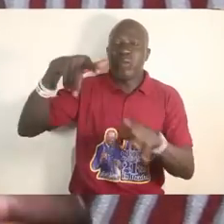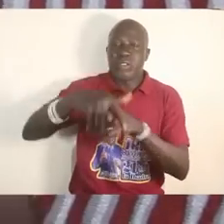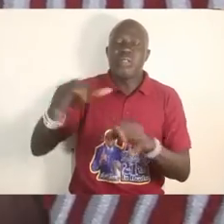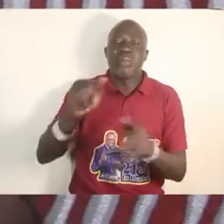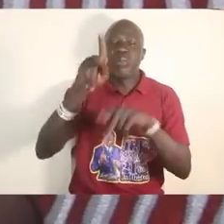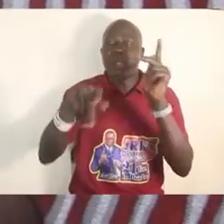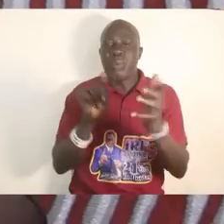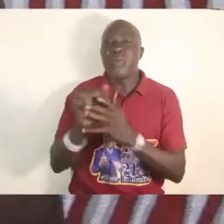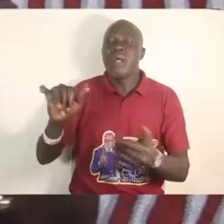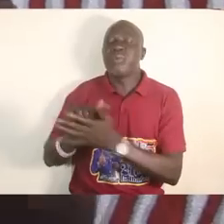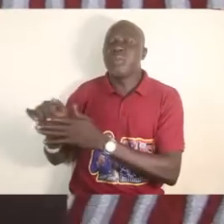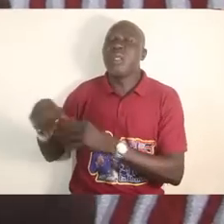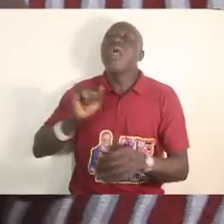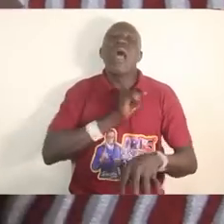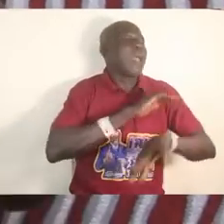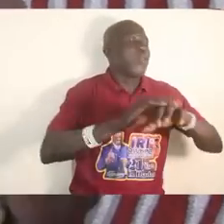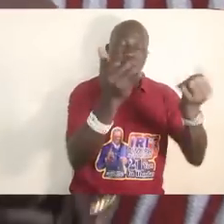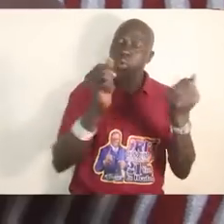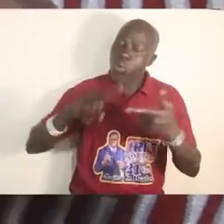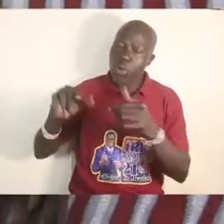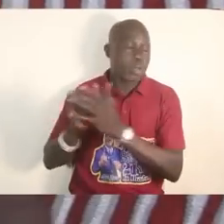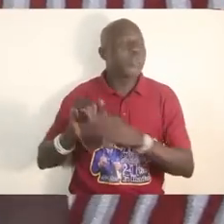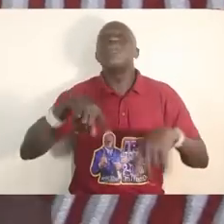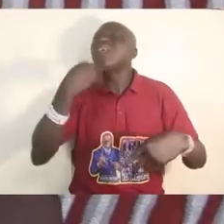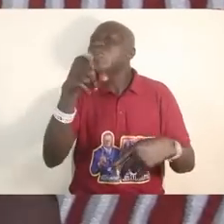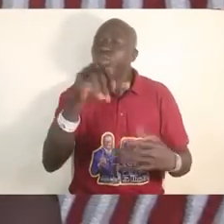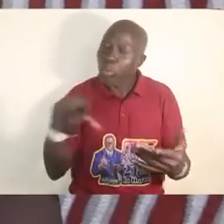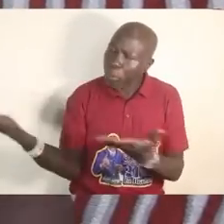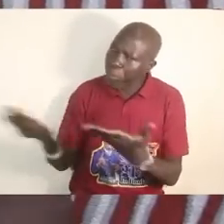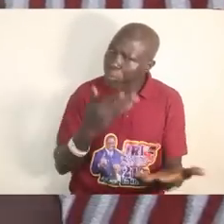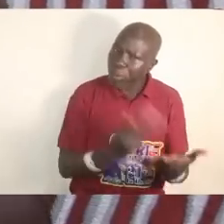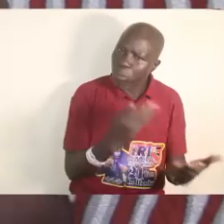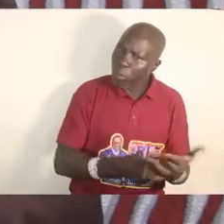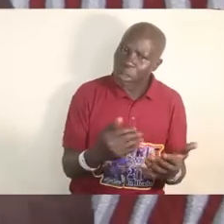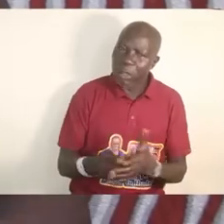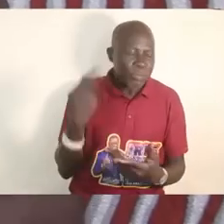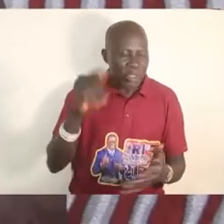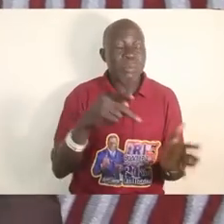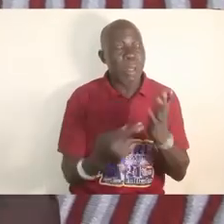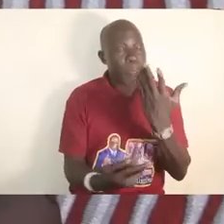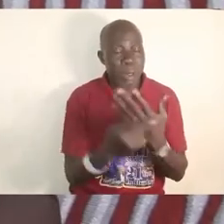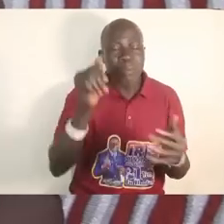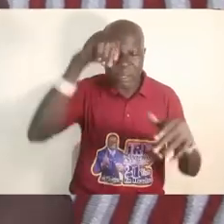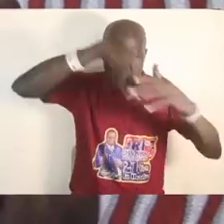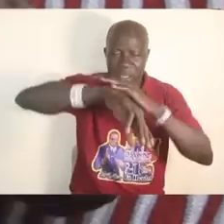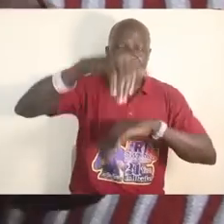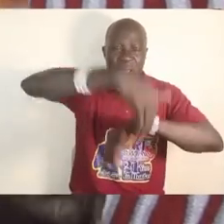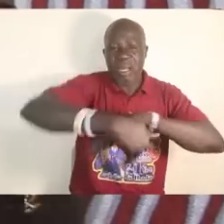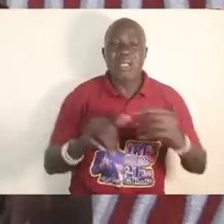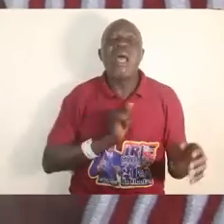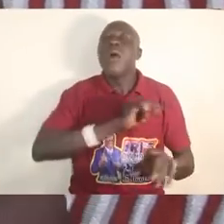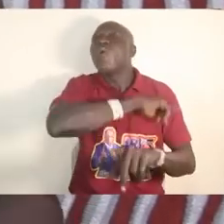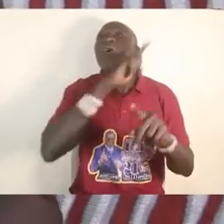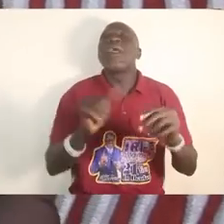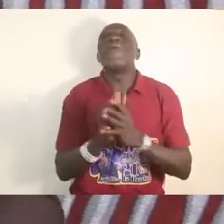the scammer will have a chance to scam people. The devil is I didn't ask for money on Facebook. I